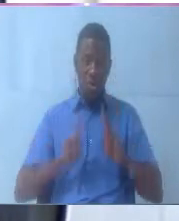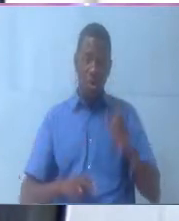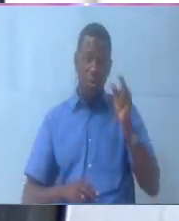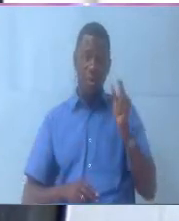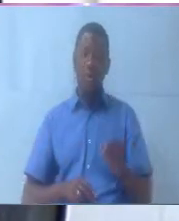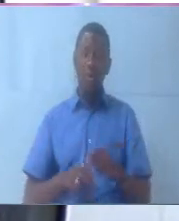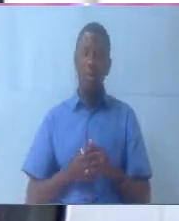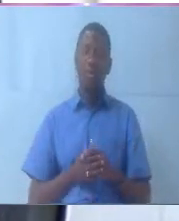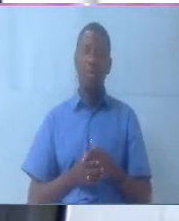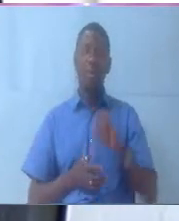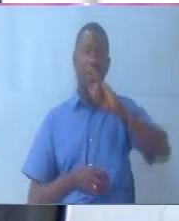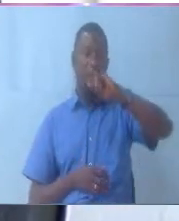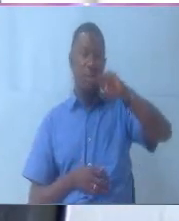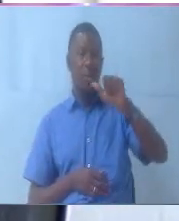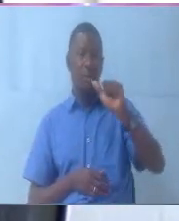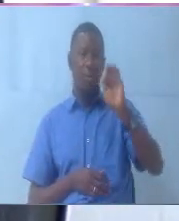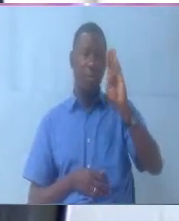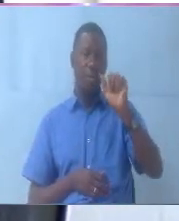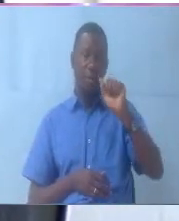others also came and met me there.